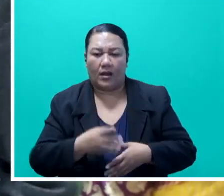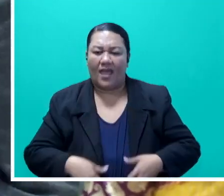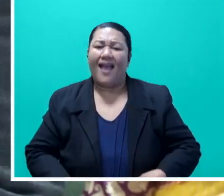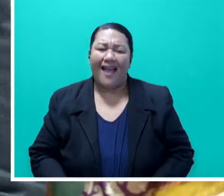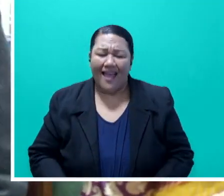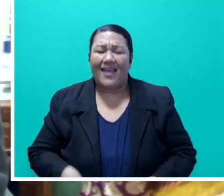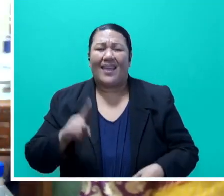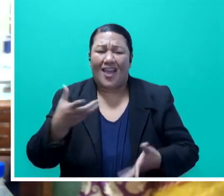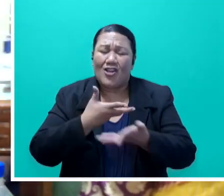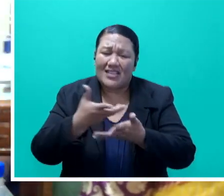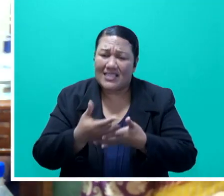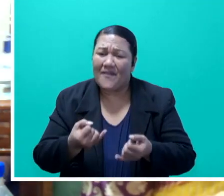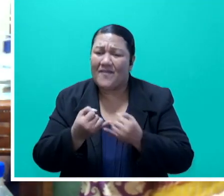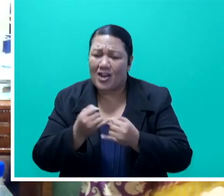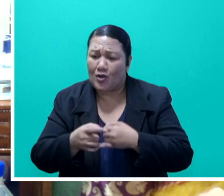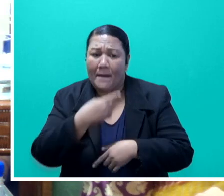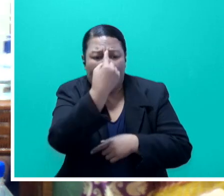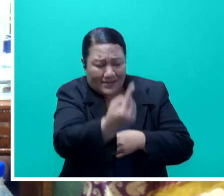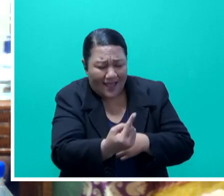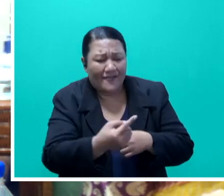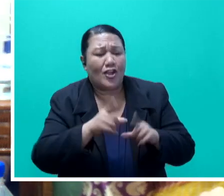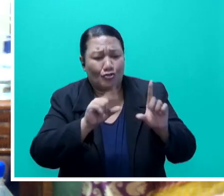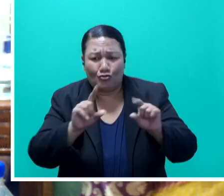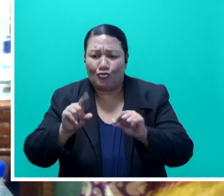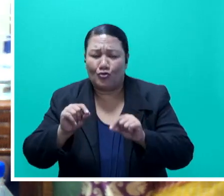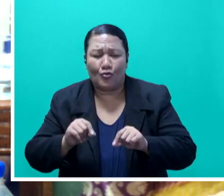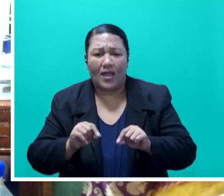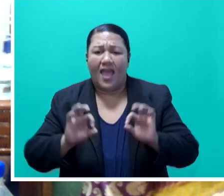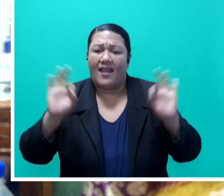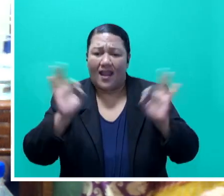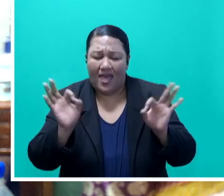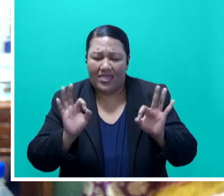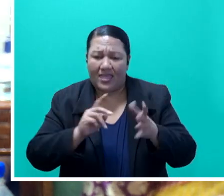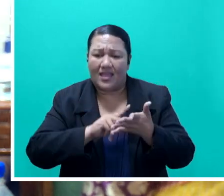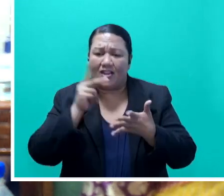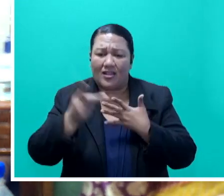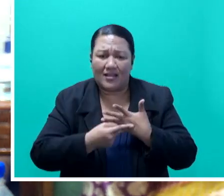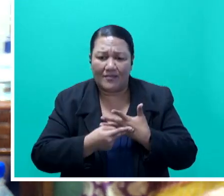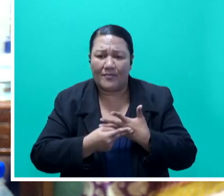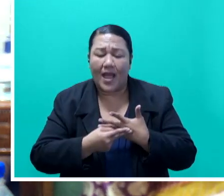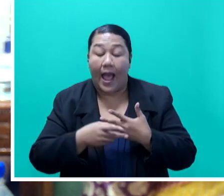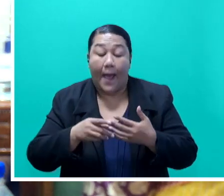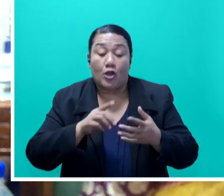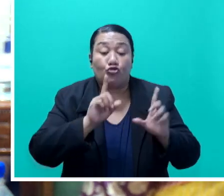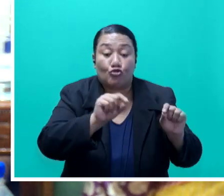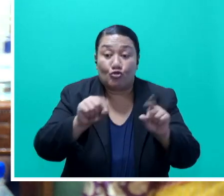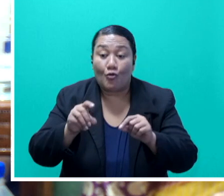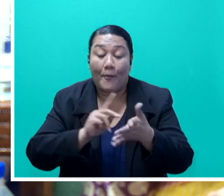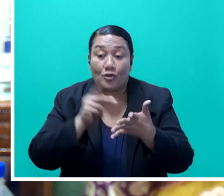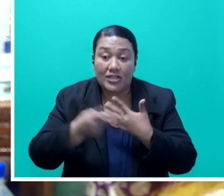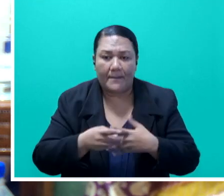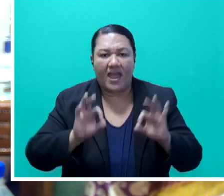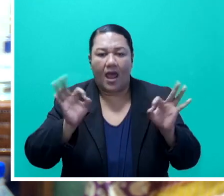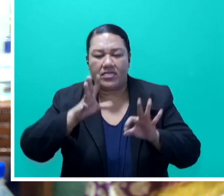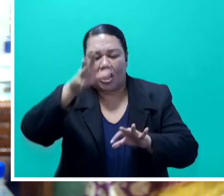forbid, they themselves would go and manage the projects without having absolutely no knowledge. We would like to give the job to the people who actually know the business, not